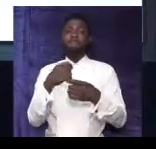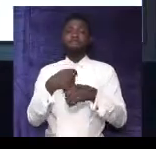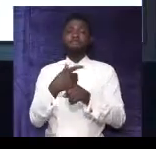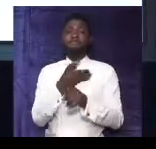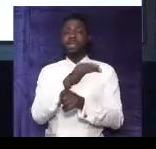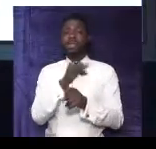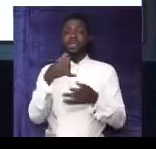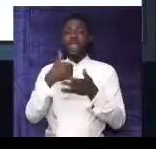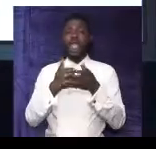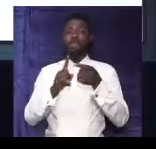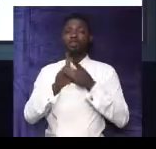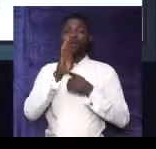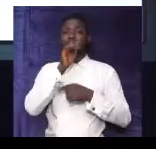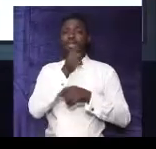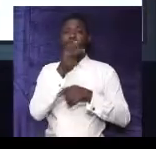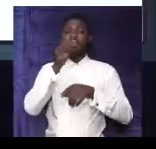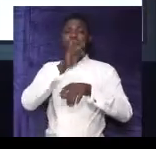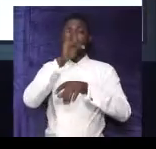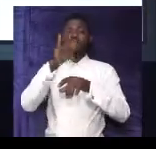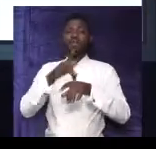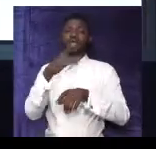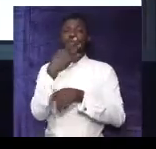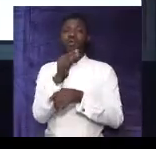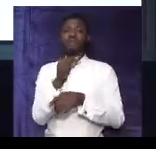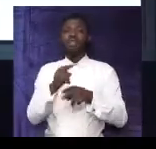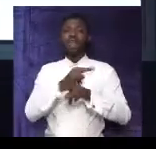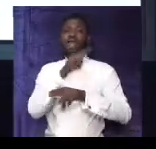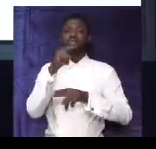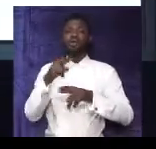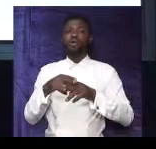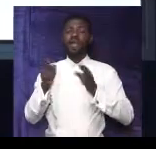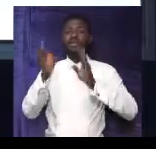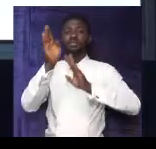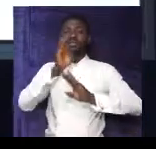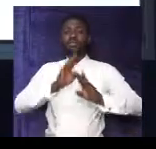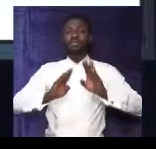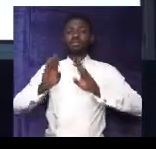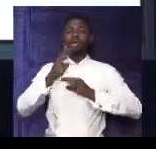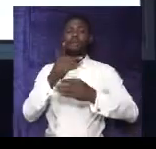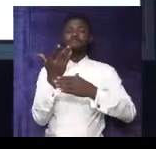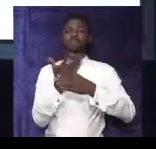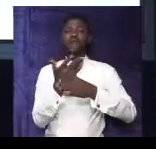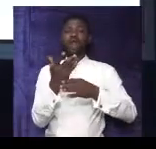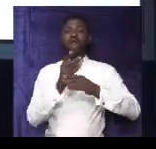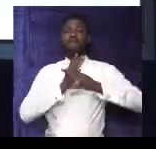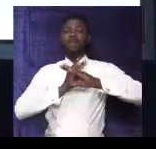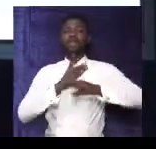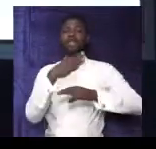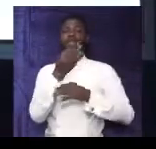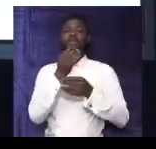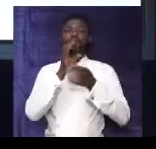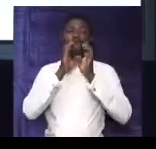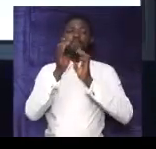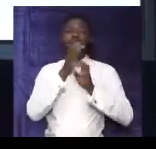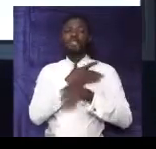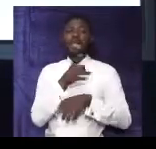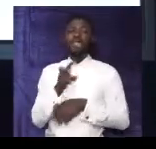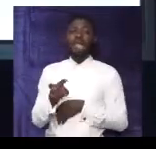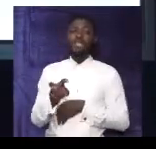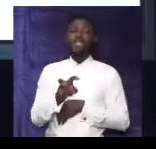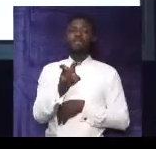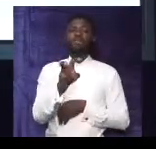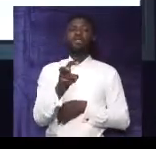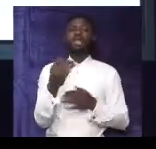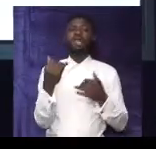So making it to be an effect of natural disaster, blocking of communication and